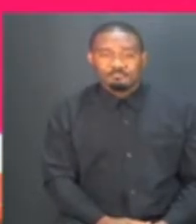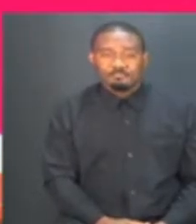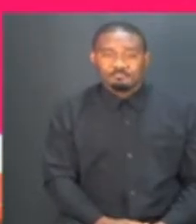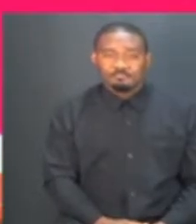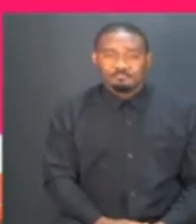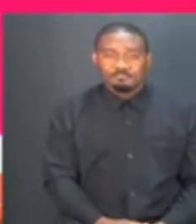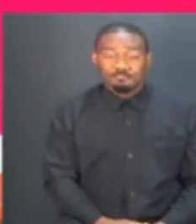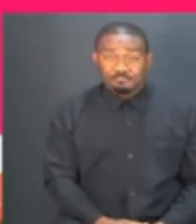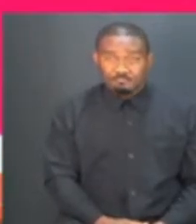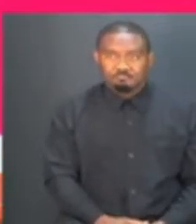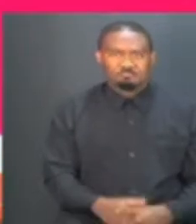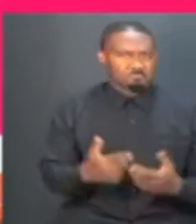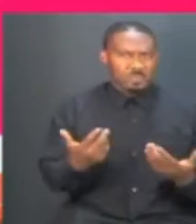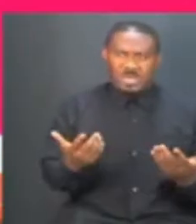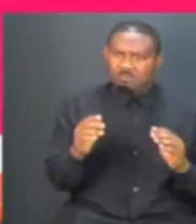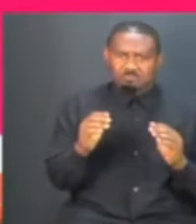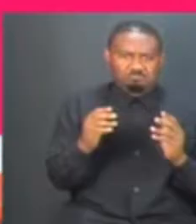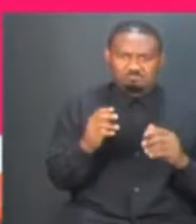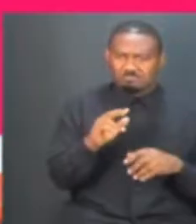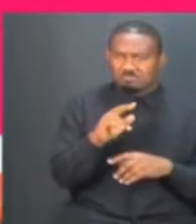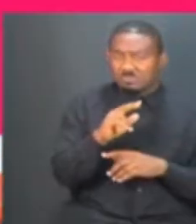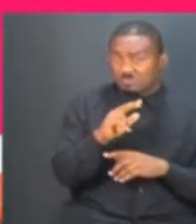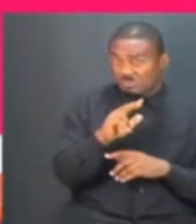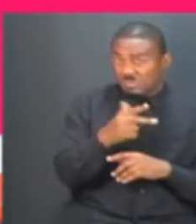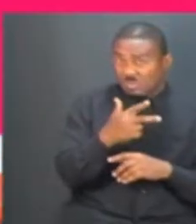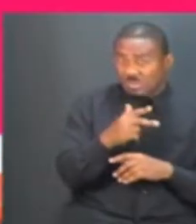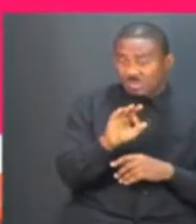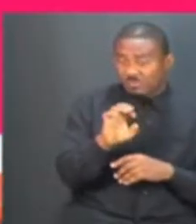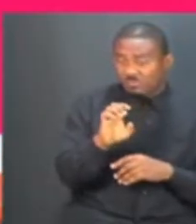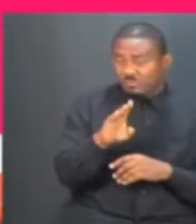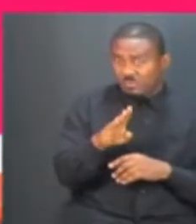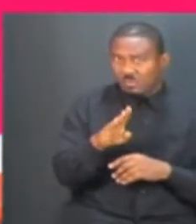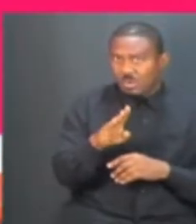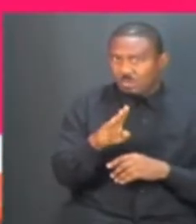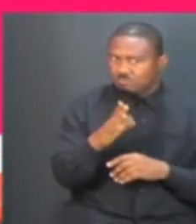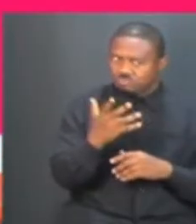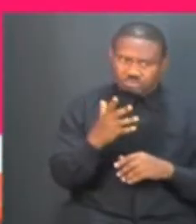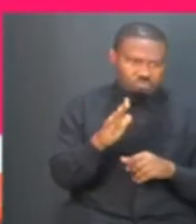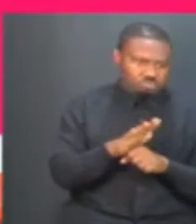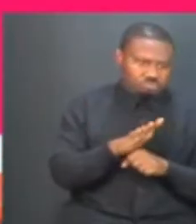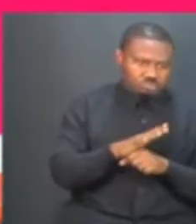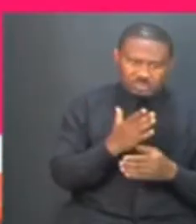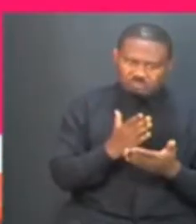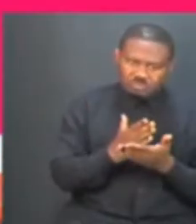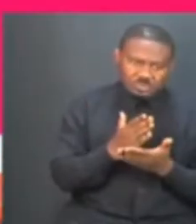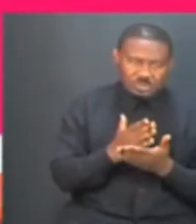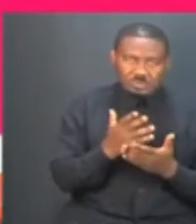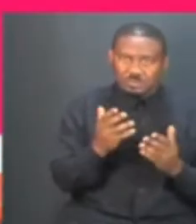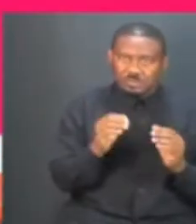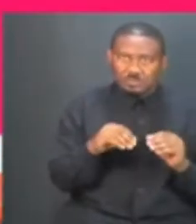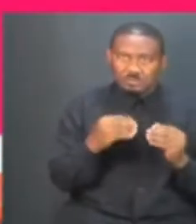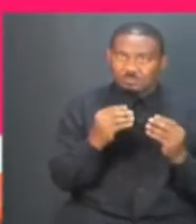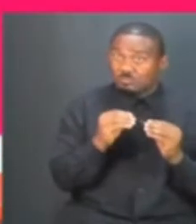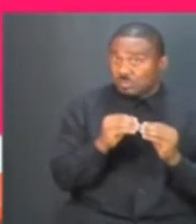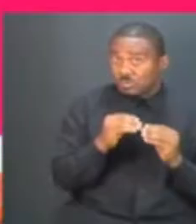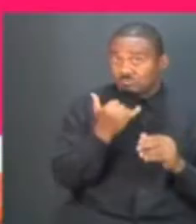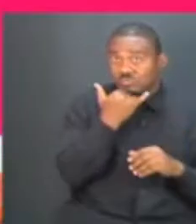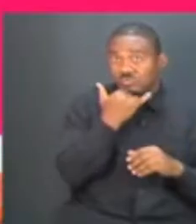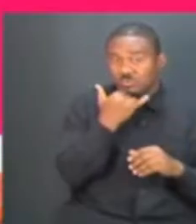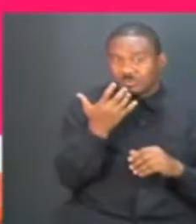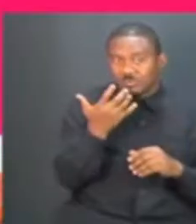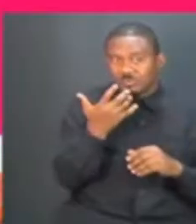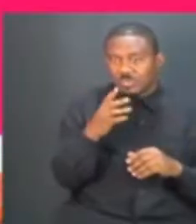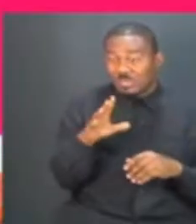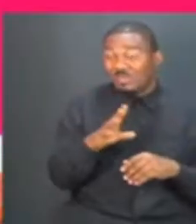Honourable members, in the absence of any correction, the vote and proceedings of Tuesday, 3rd February 2020. The